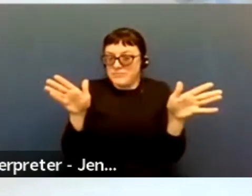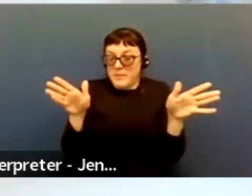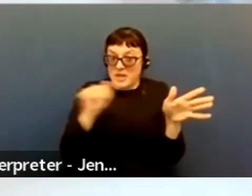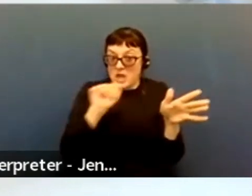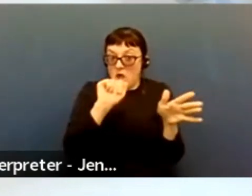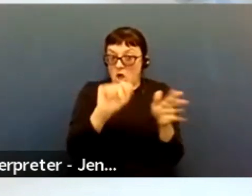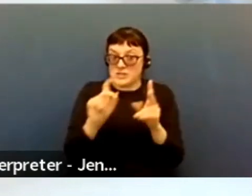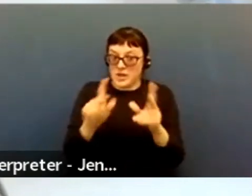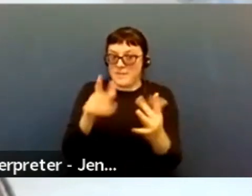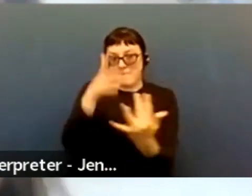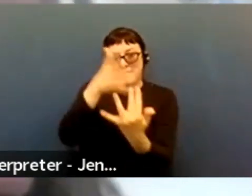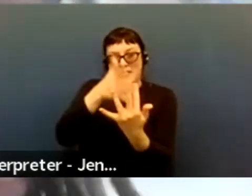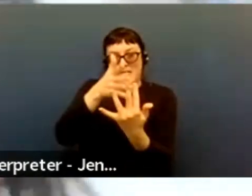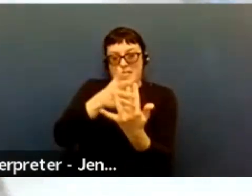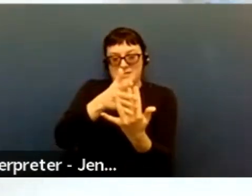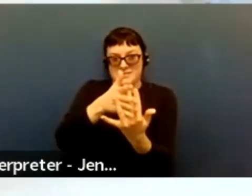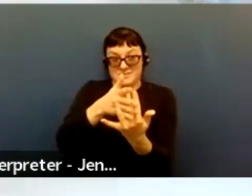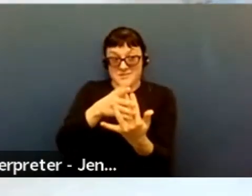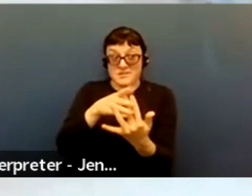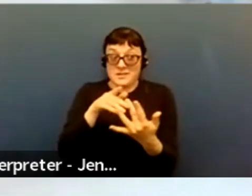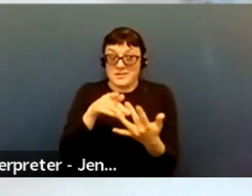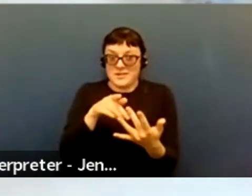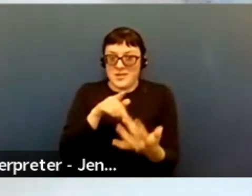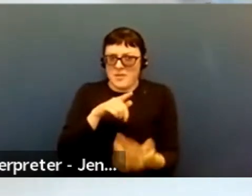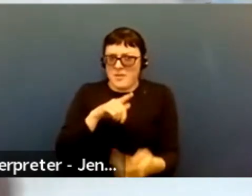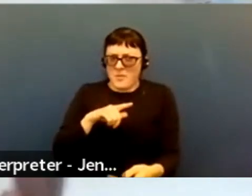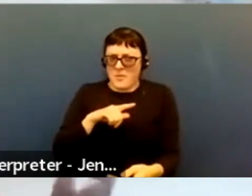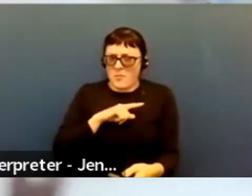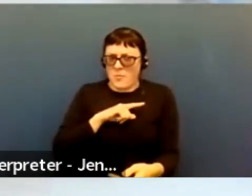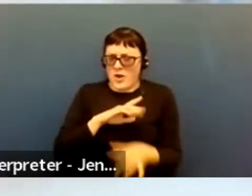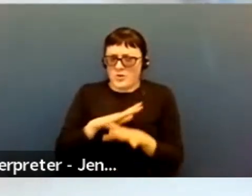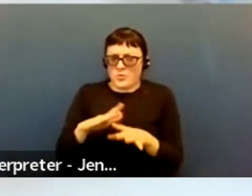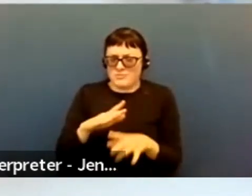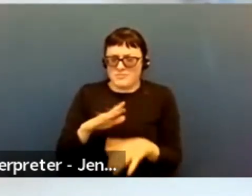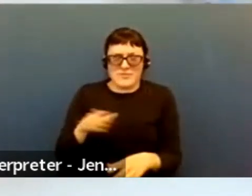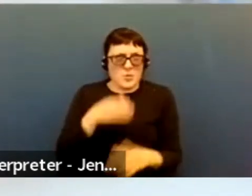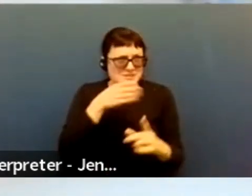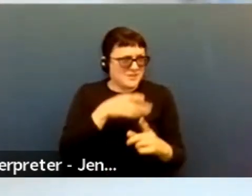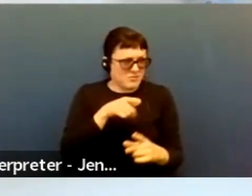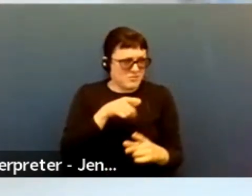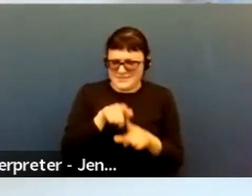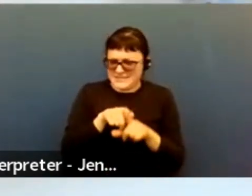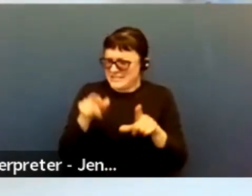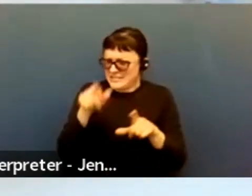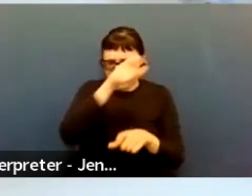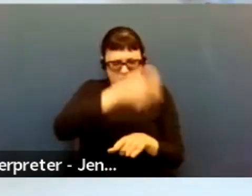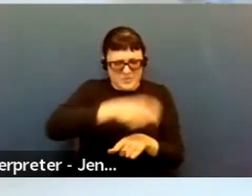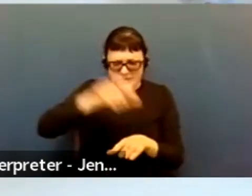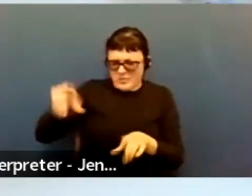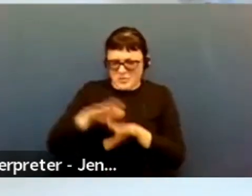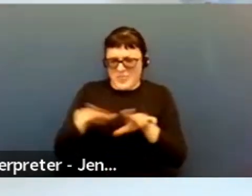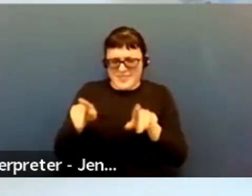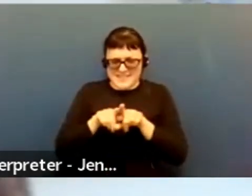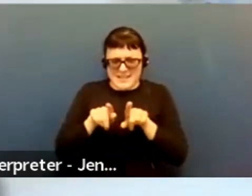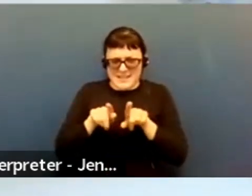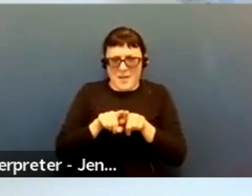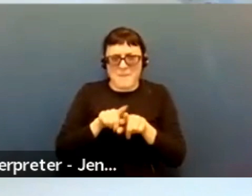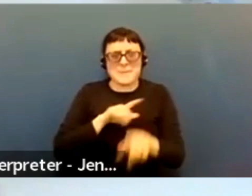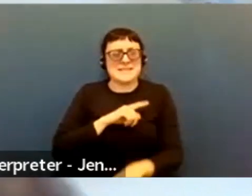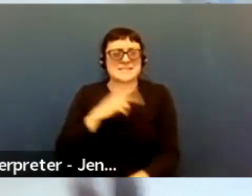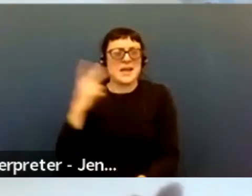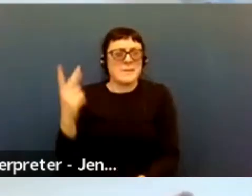middle. And to me, that helps the play, because why doesn't anybody notice that it's not, they're totally different people?